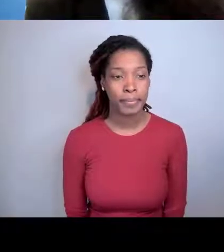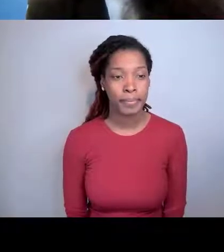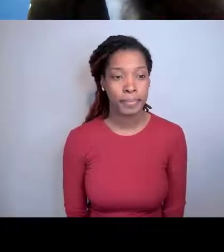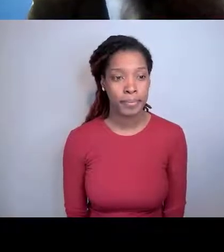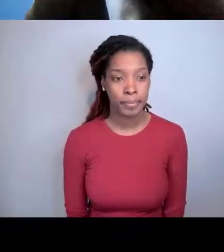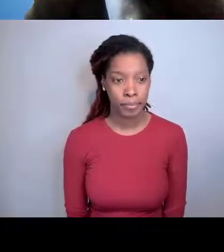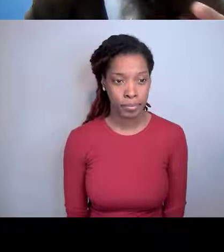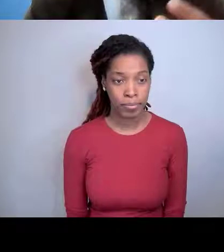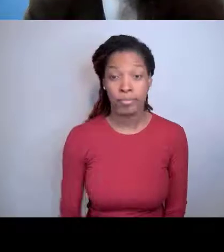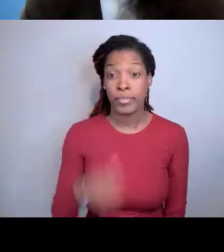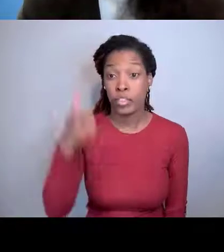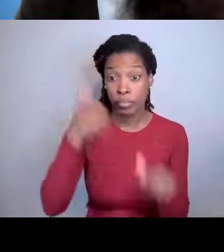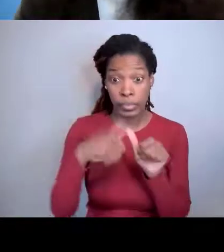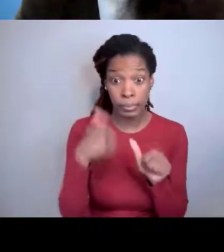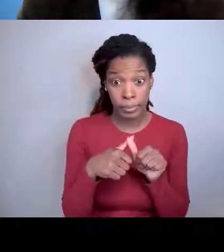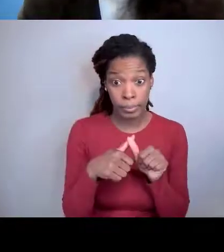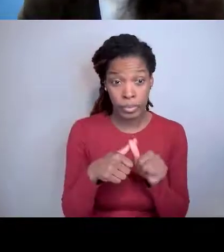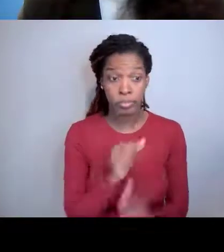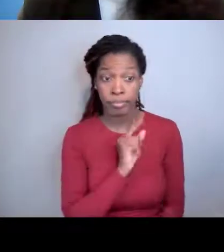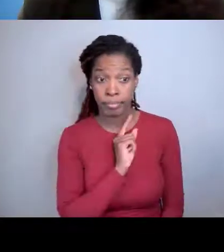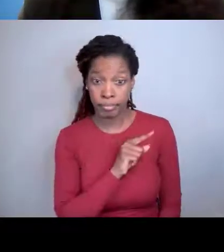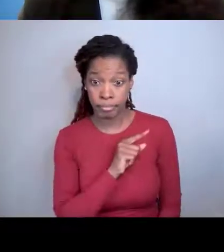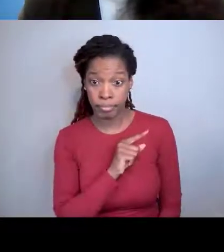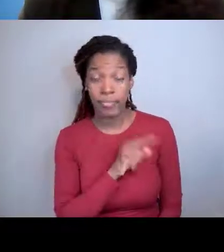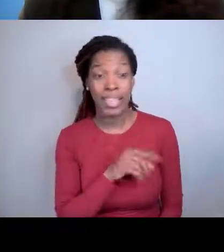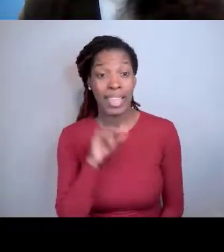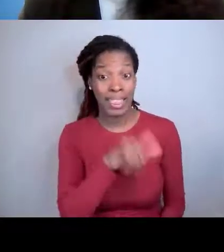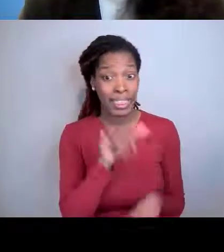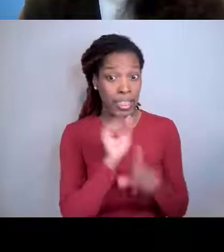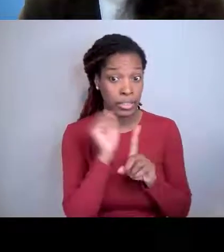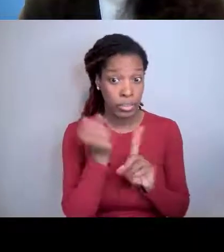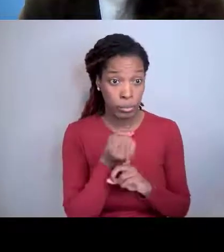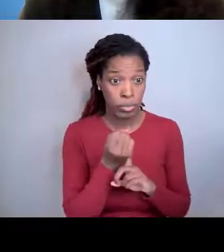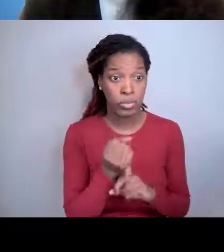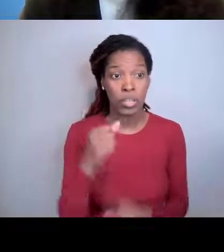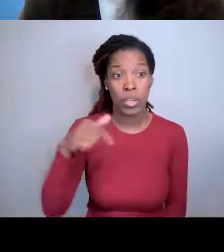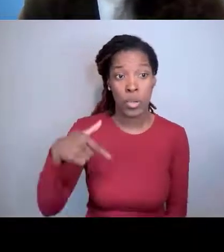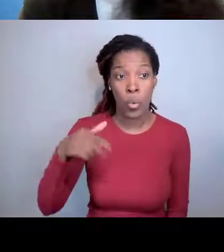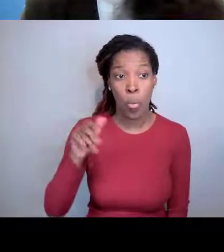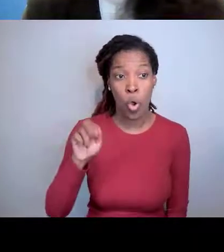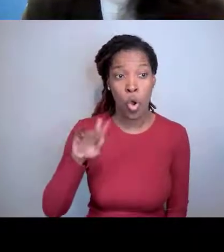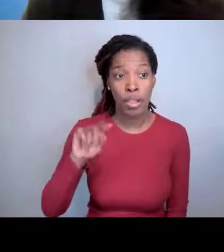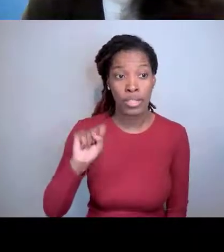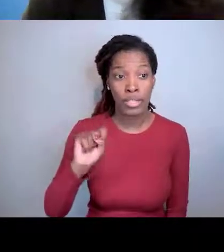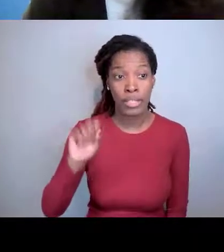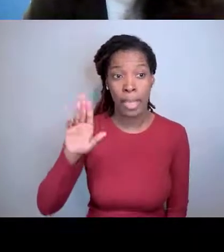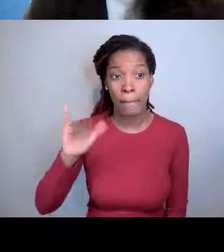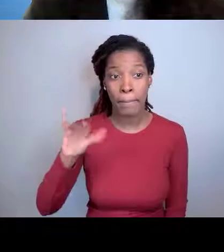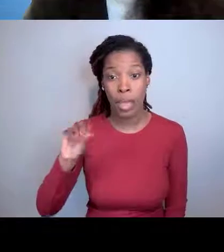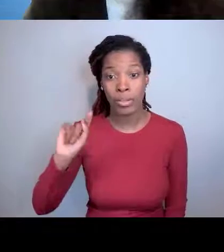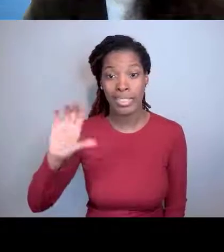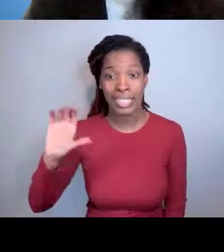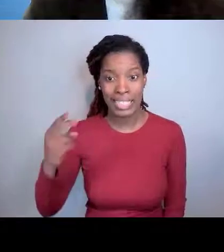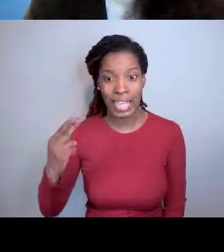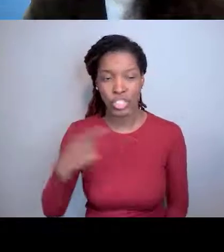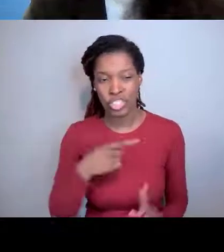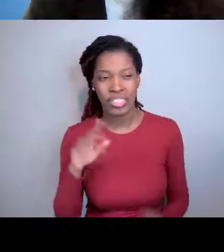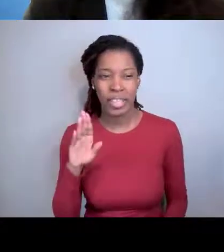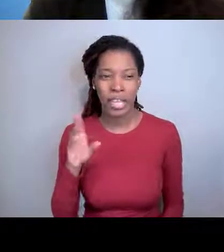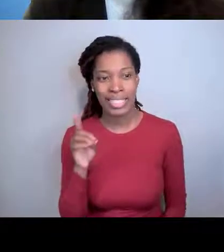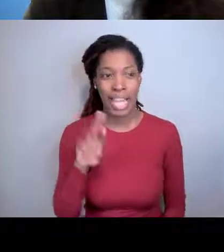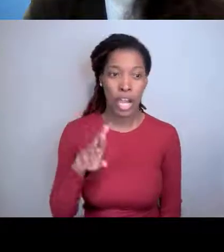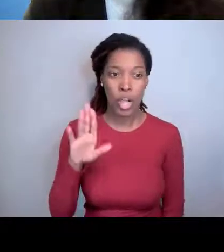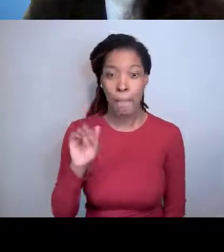So remember, in this case, Quartz Biotech, Dr. Barney is from Quartz Biotech, and